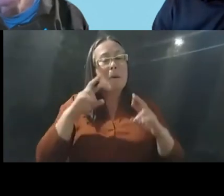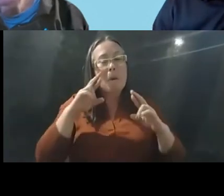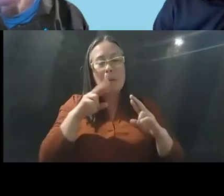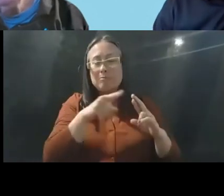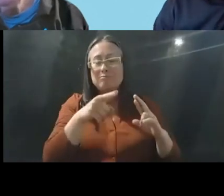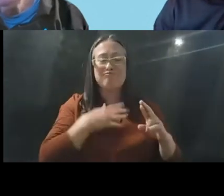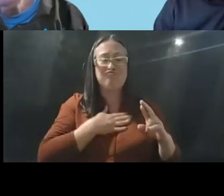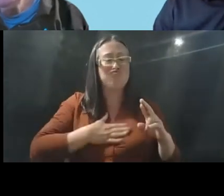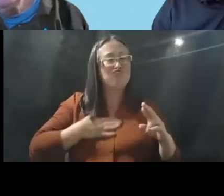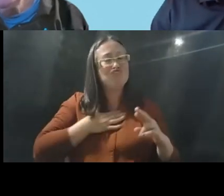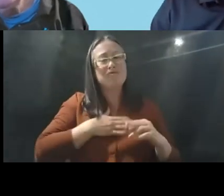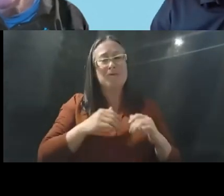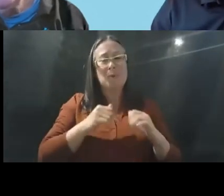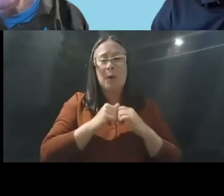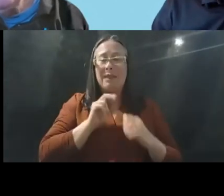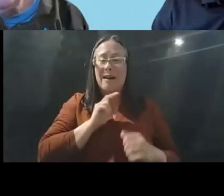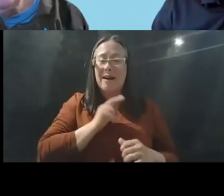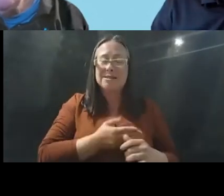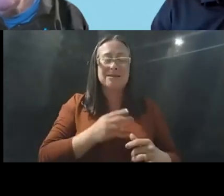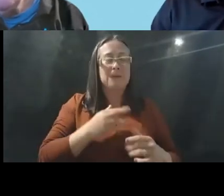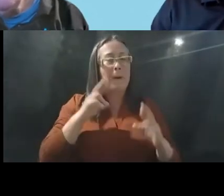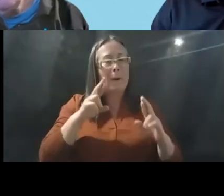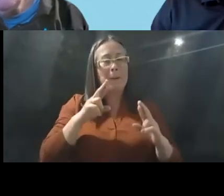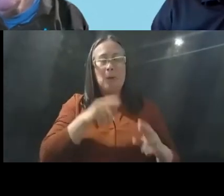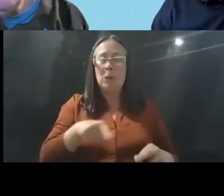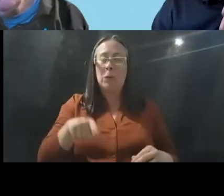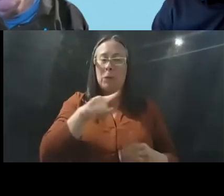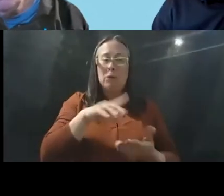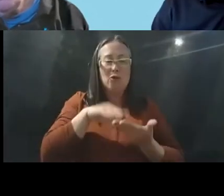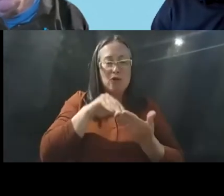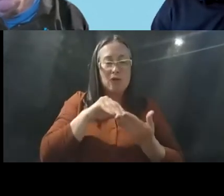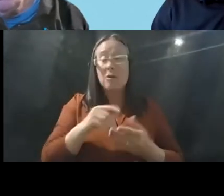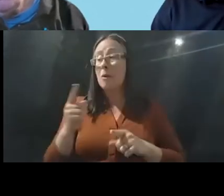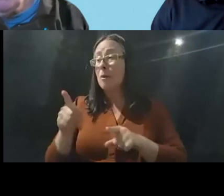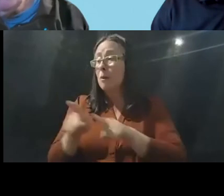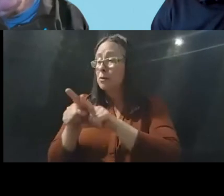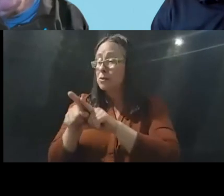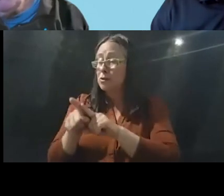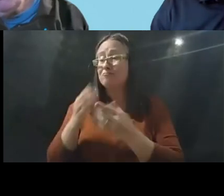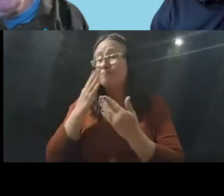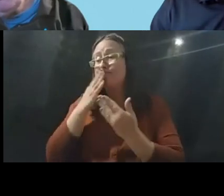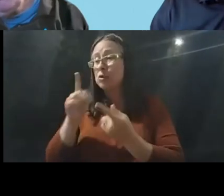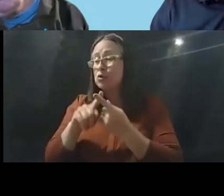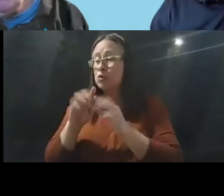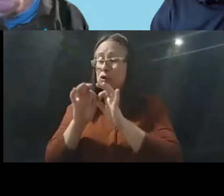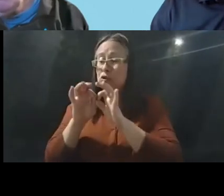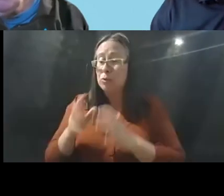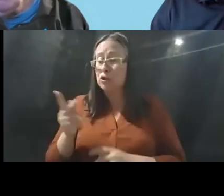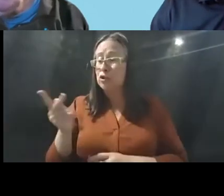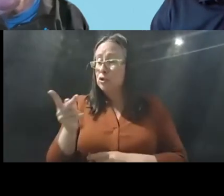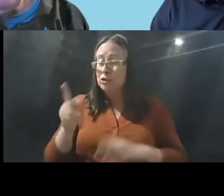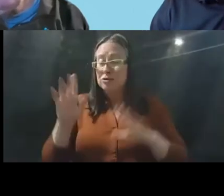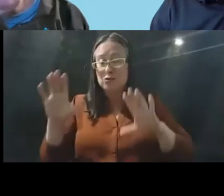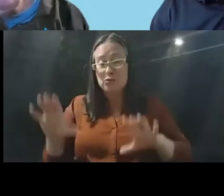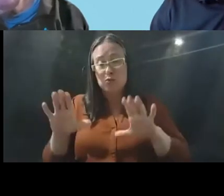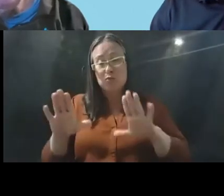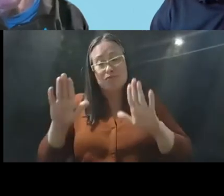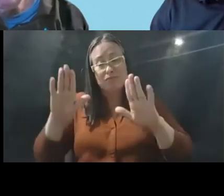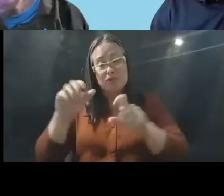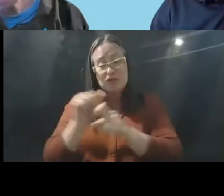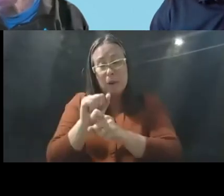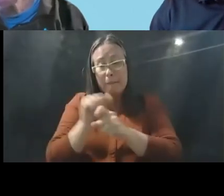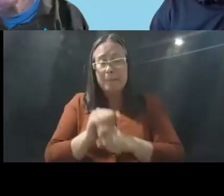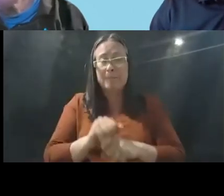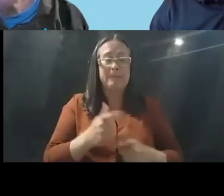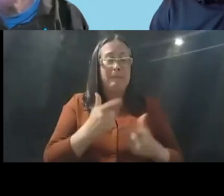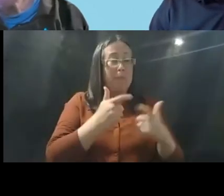and have some valuable things to take away. Thanks as always to our interpreters who always do such a great job. And biggest